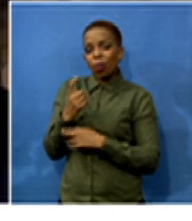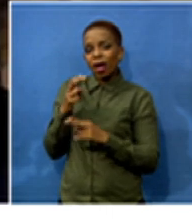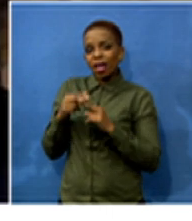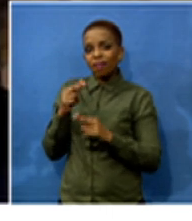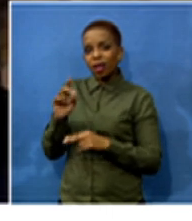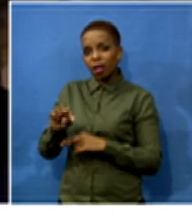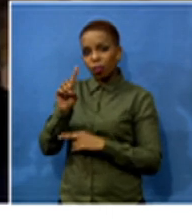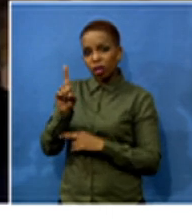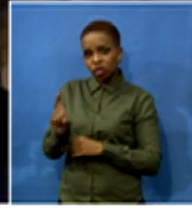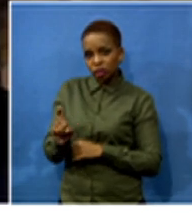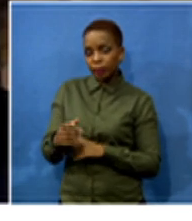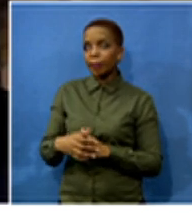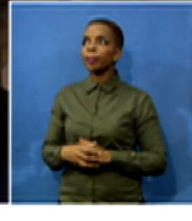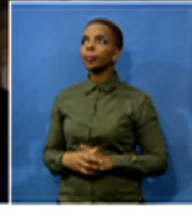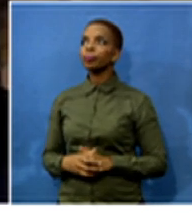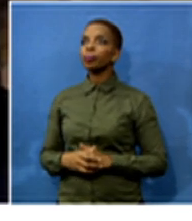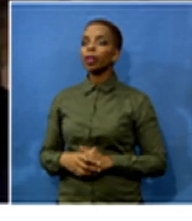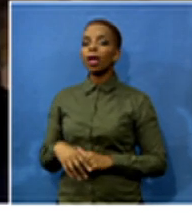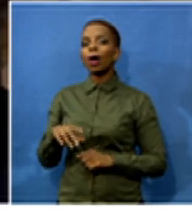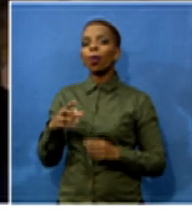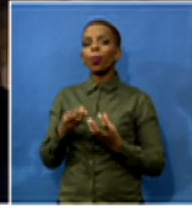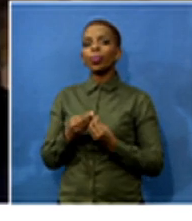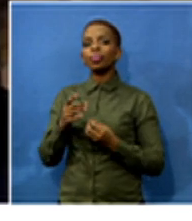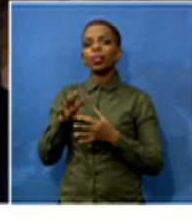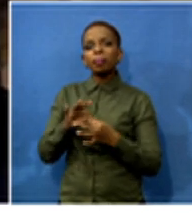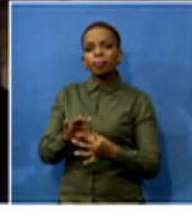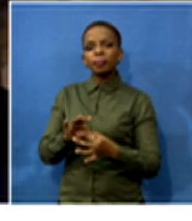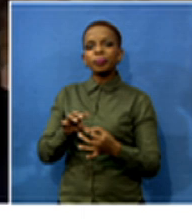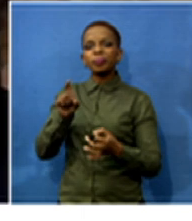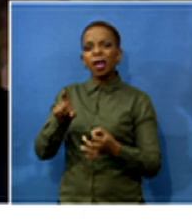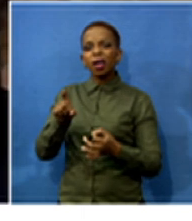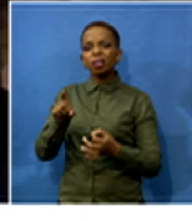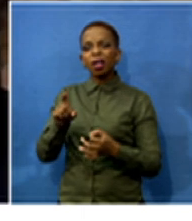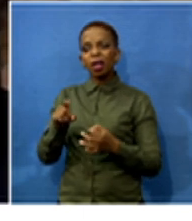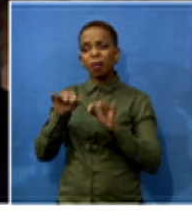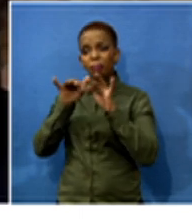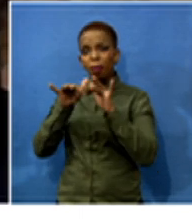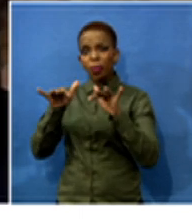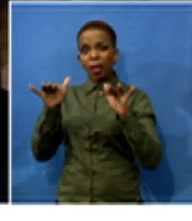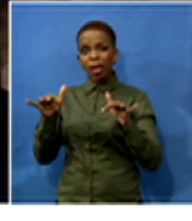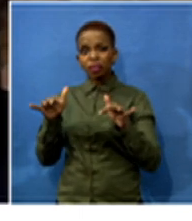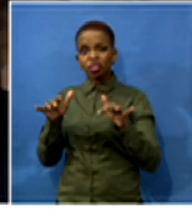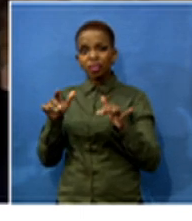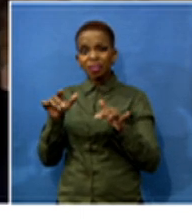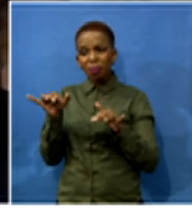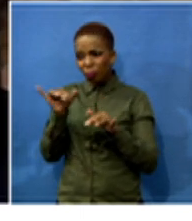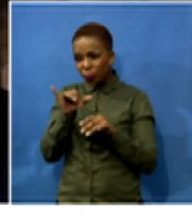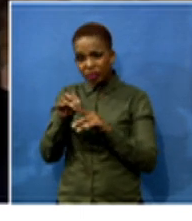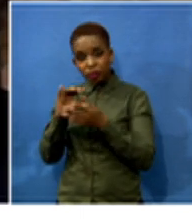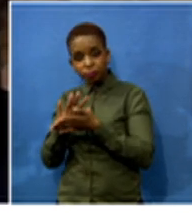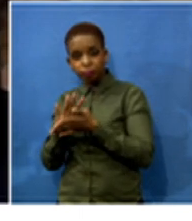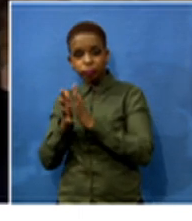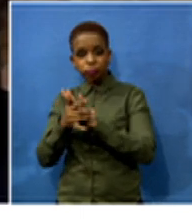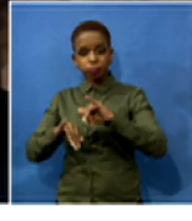question, Dr. Herbst, with regard to population clusters, which are currently most affected by COVID-19?